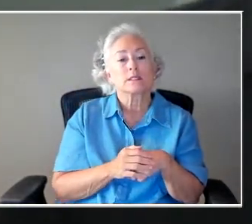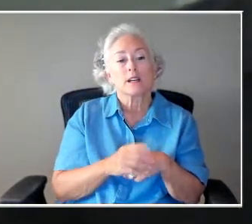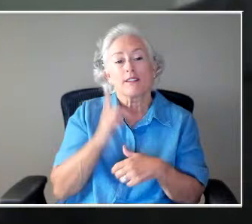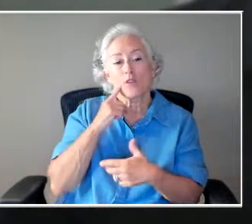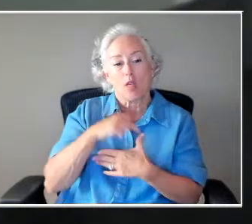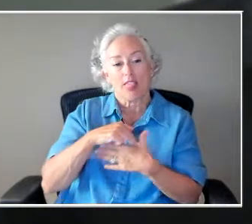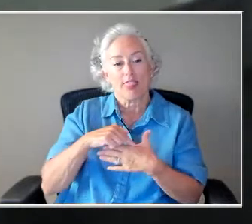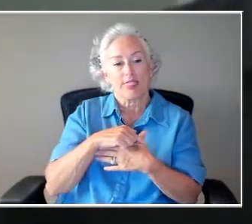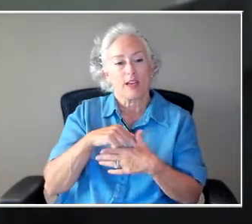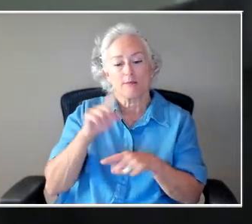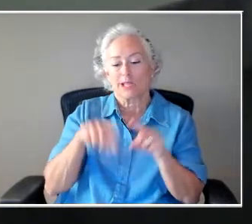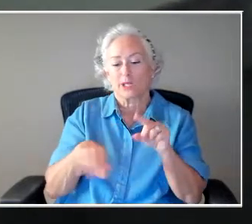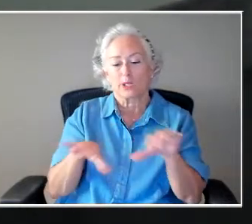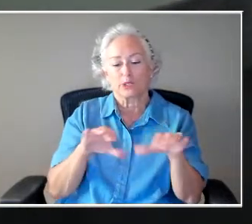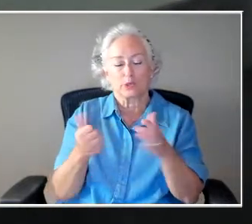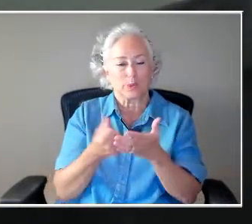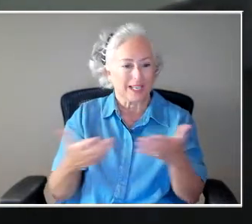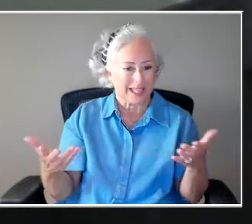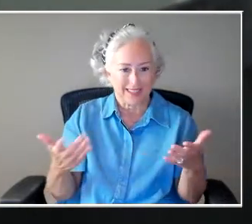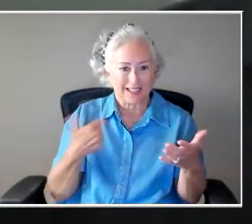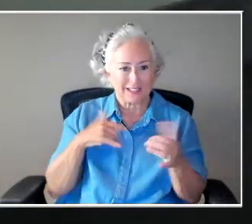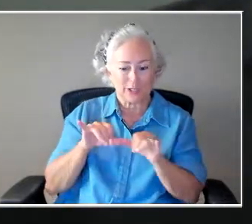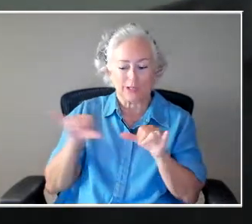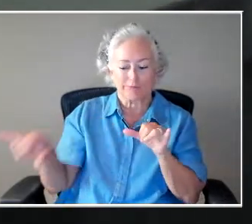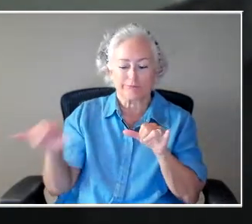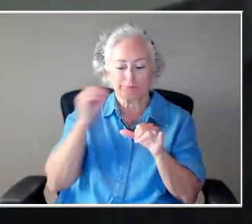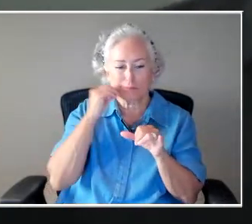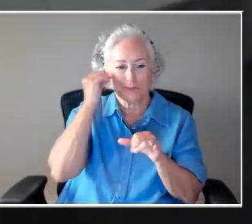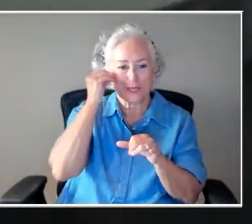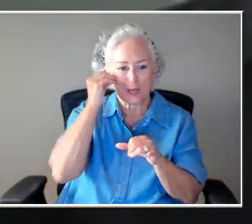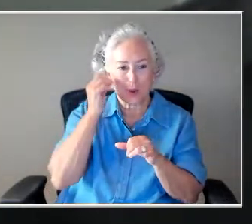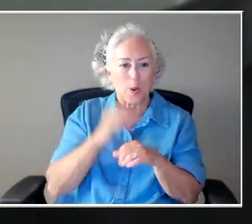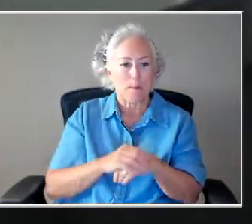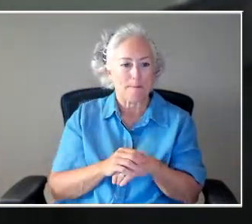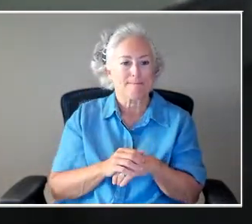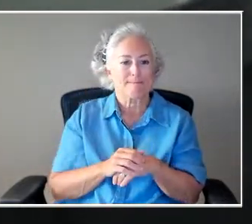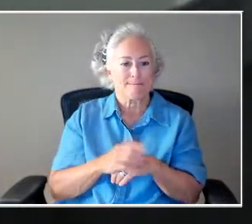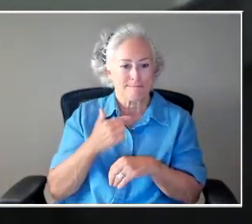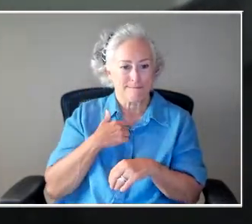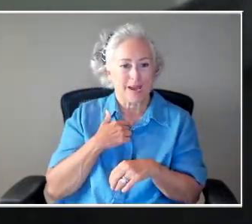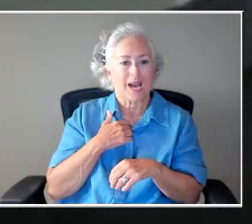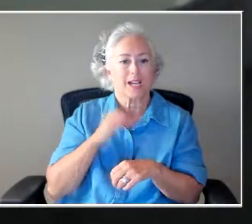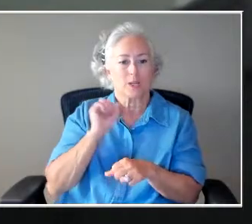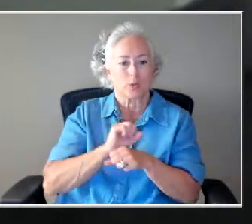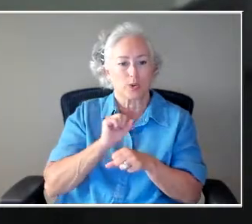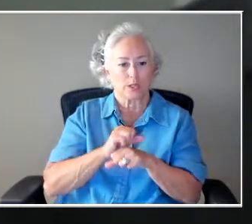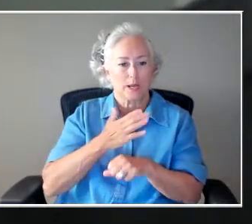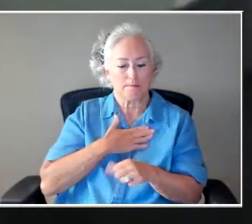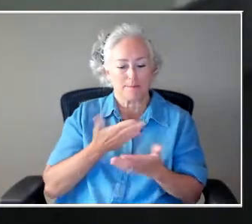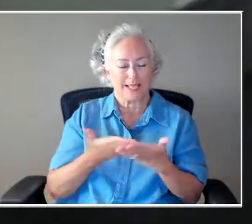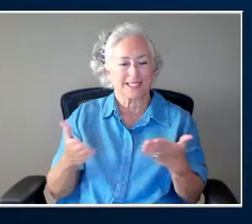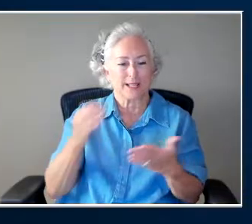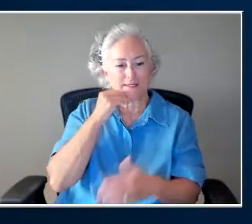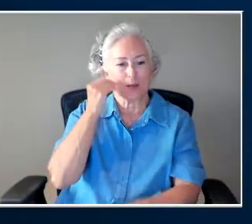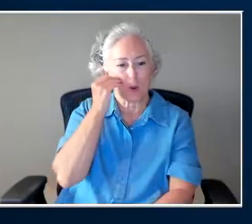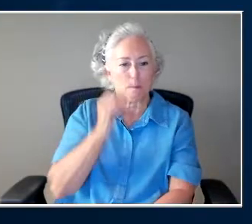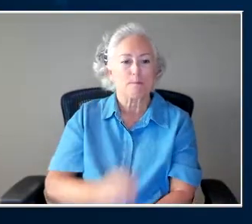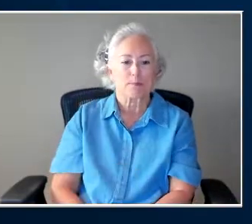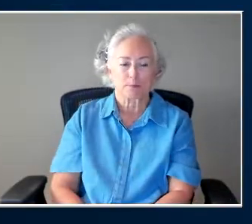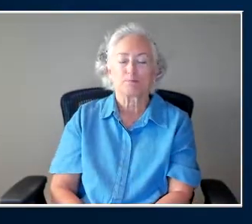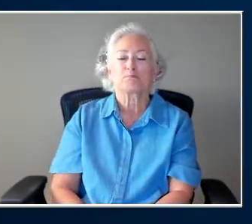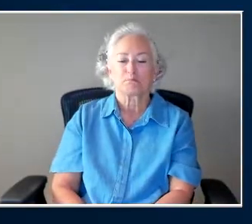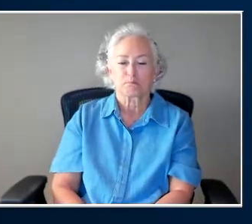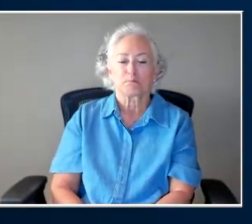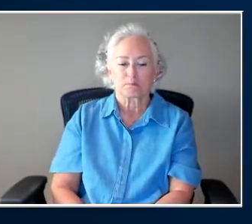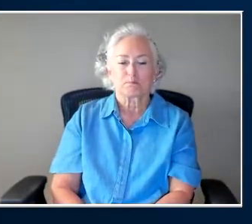anything, so I just stayed home. I worked on my stuff at home. Right. You